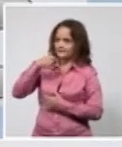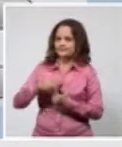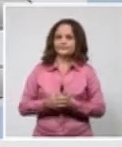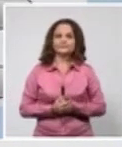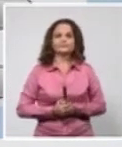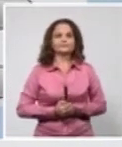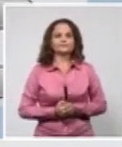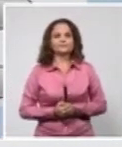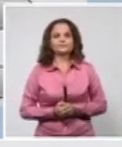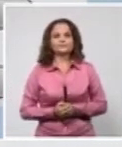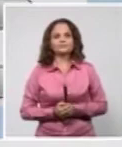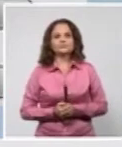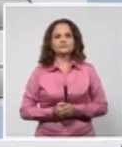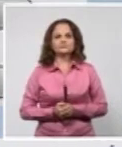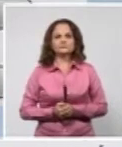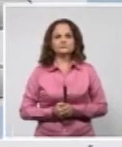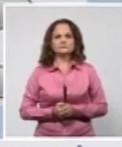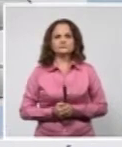92, Havana